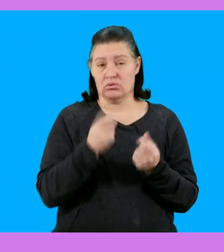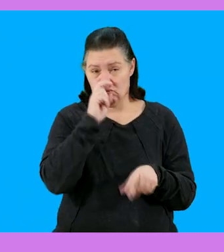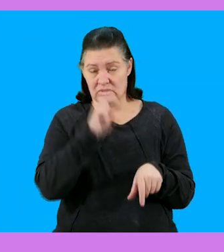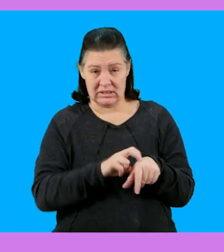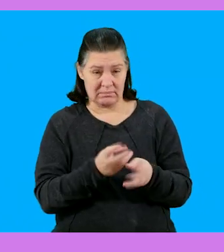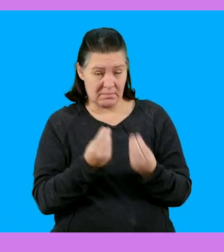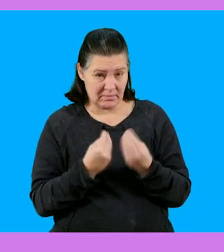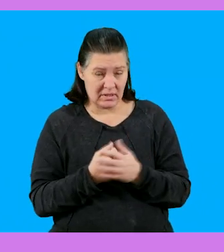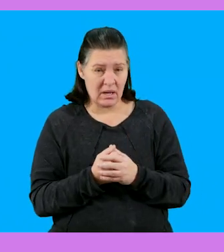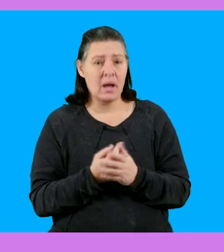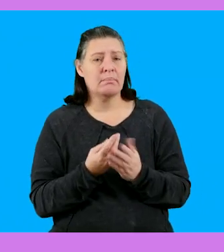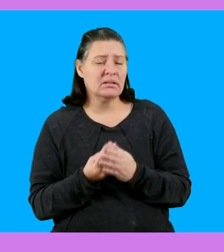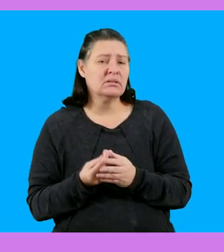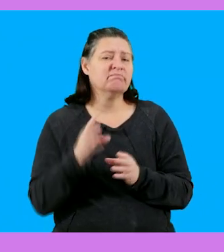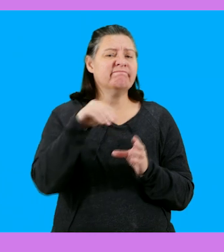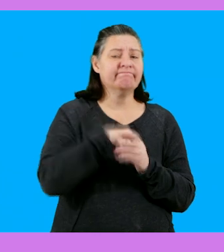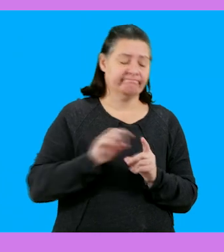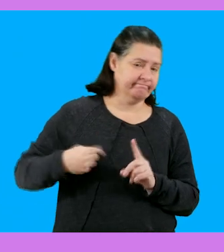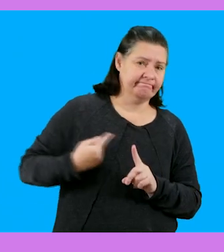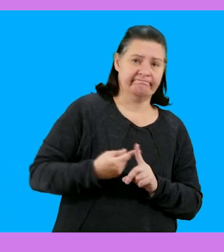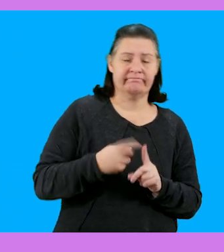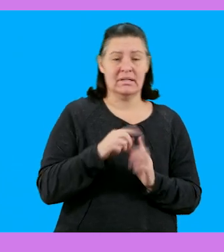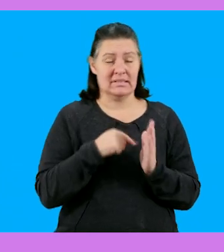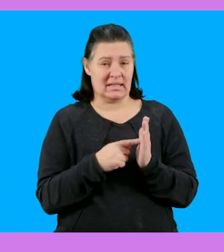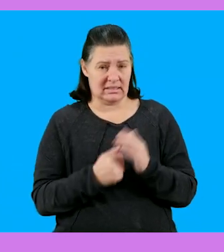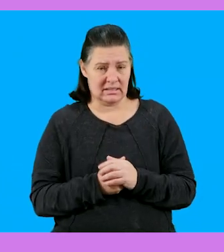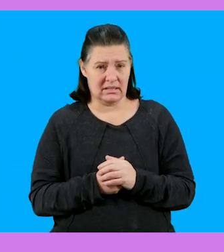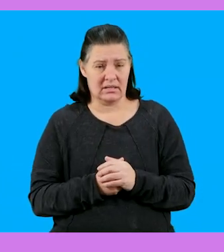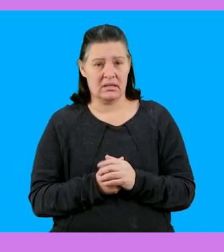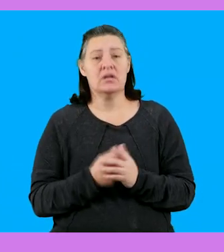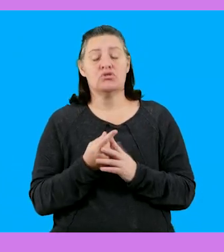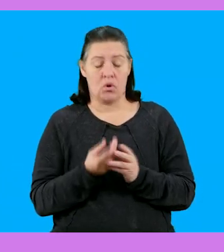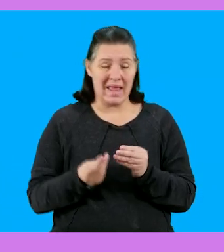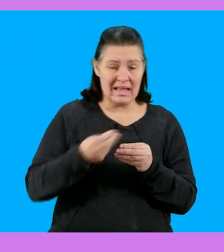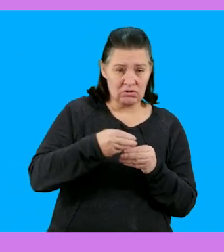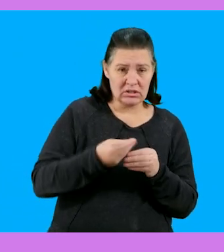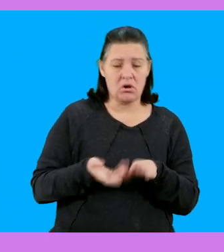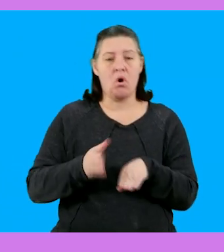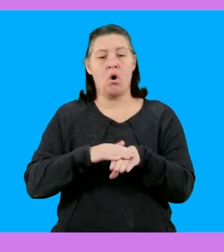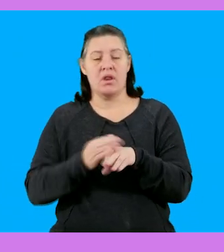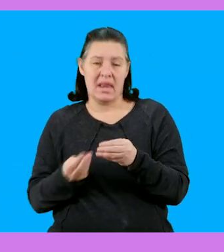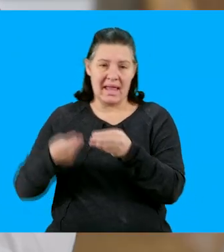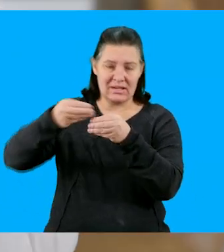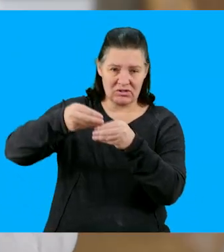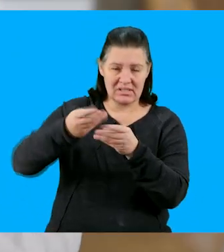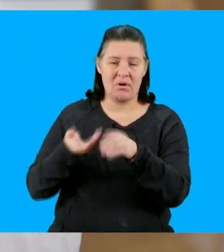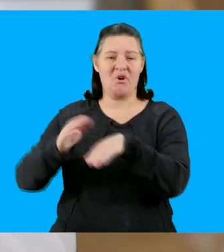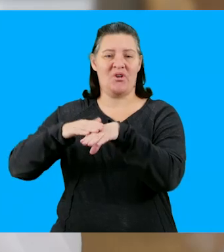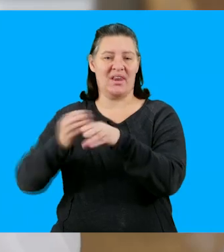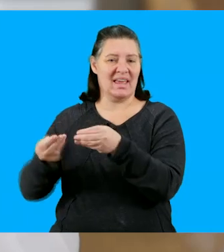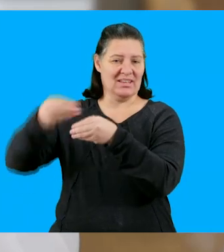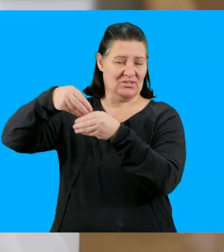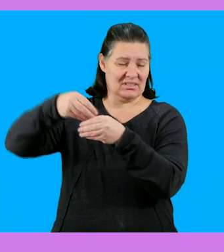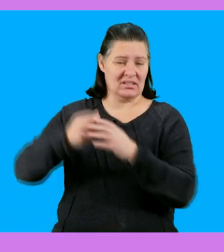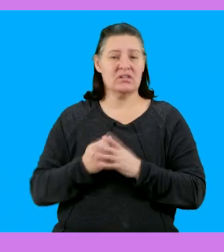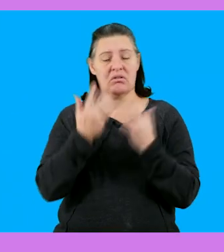amount due, but including interest charged to date, right? So we can say it's interest upon interest. So in other words,